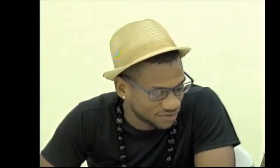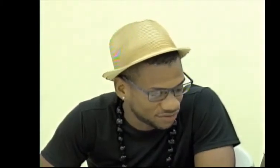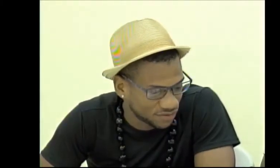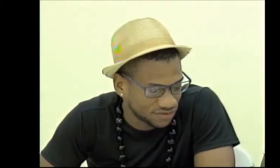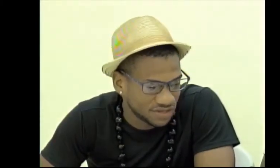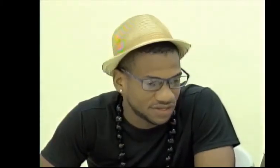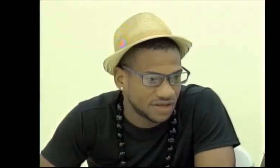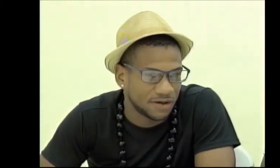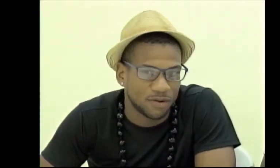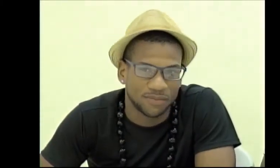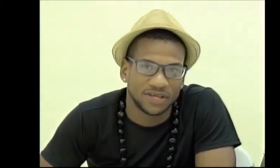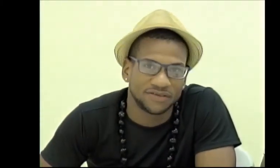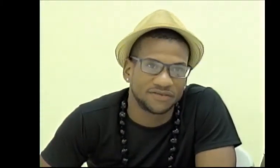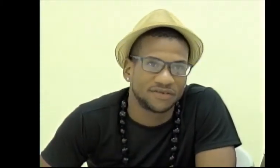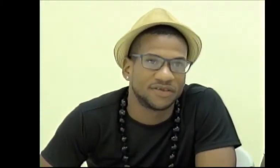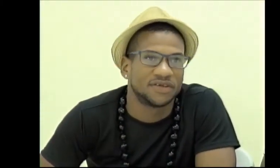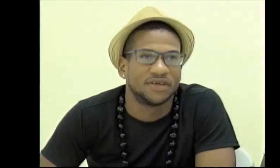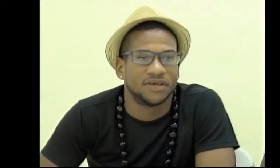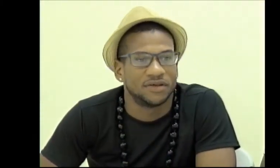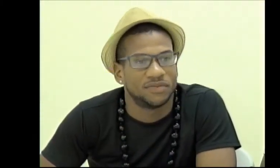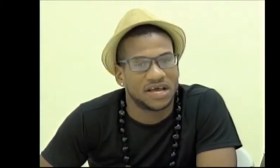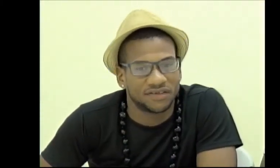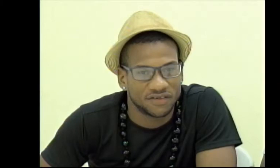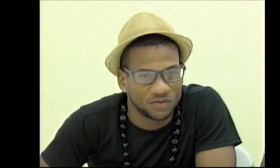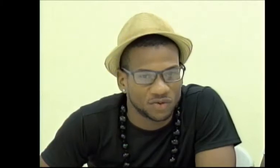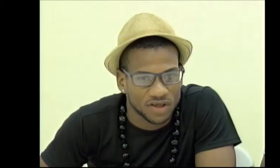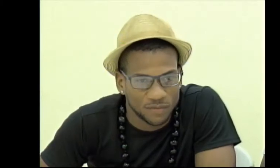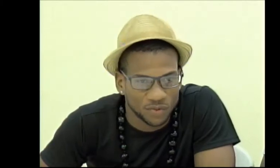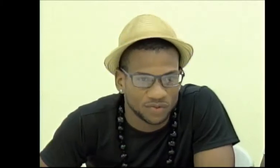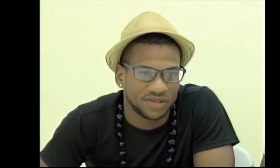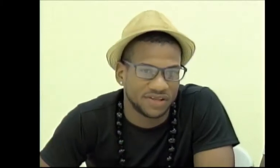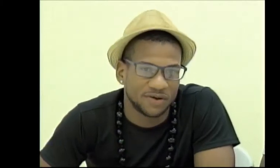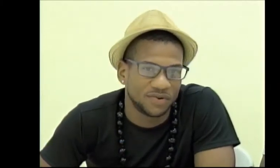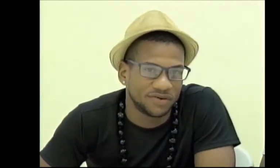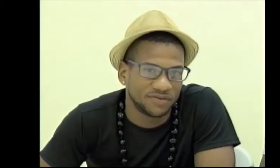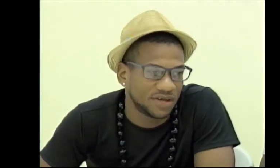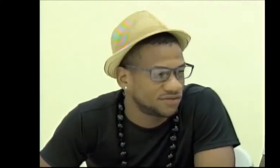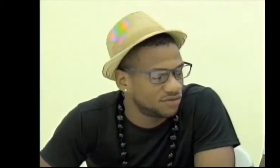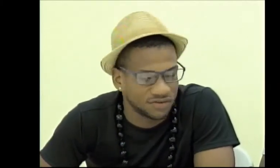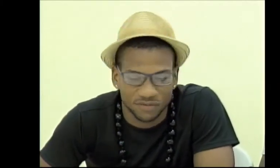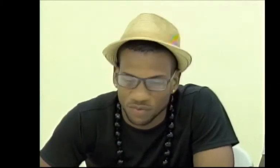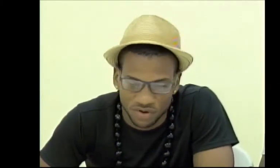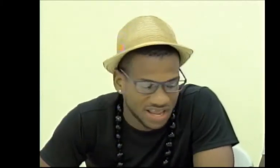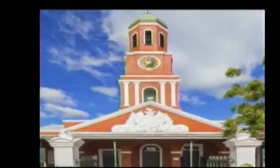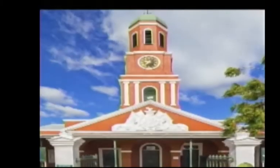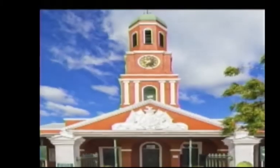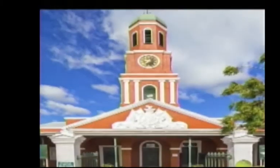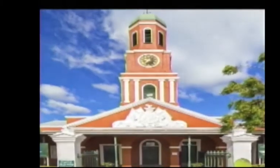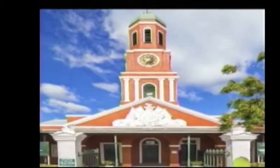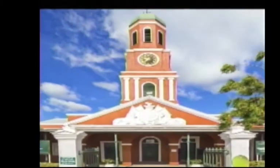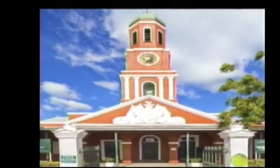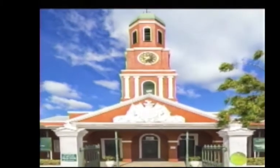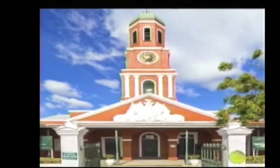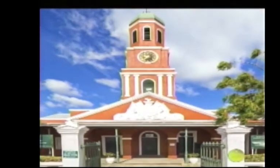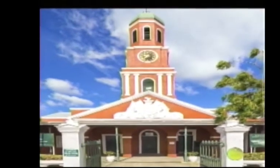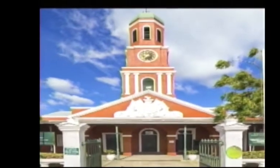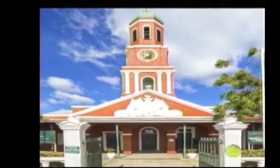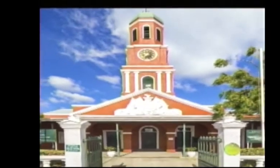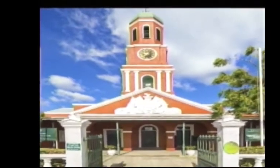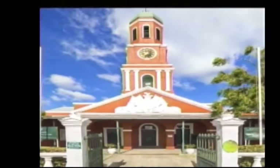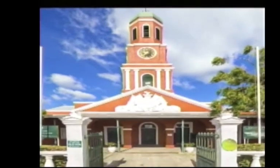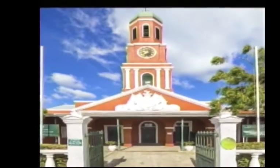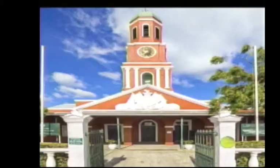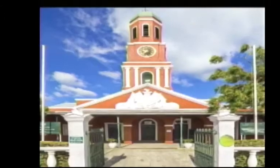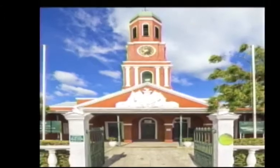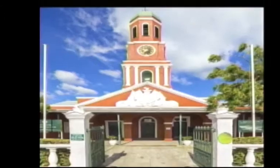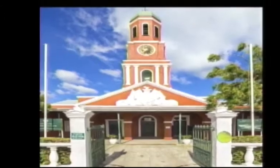too still. So it's like, Barbados, we asking you to come out in your numbers, we asking you to support. The walk will start at 6 a.m.